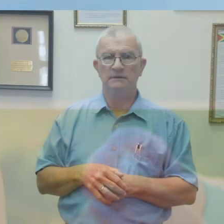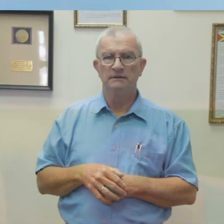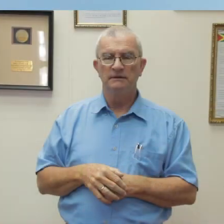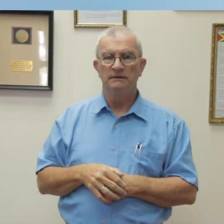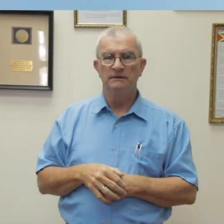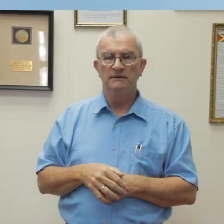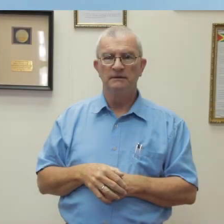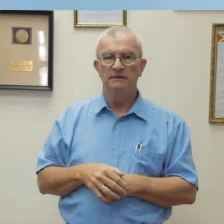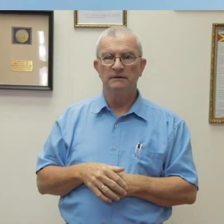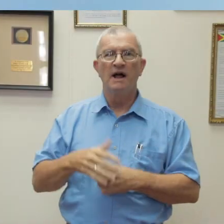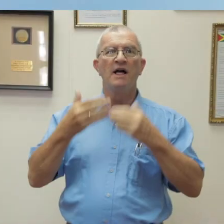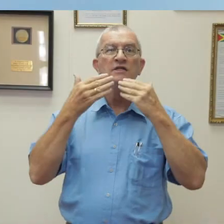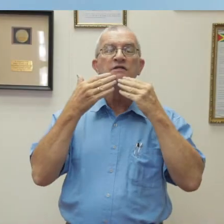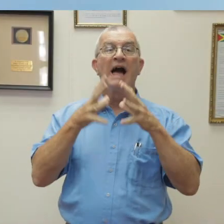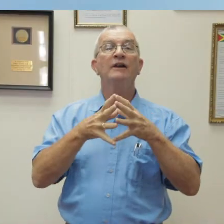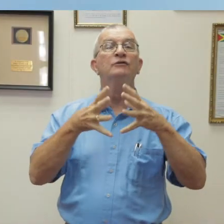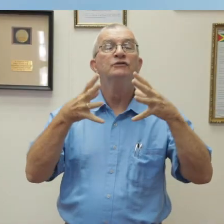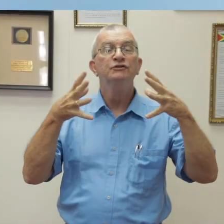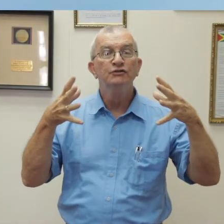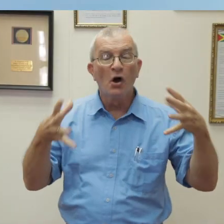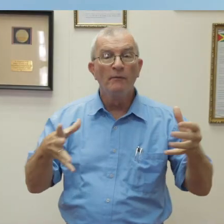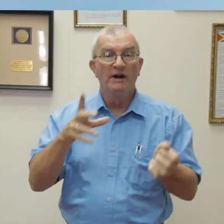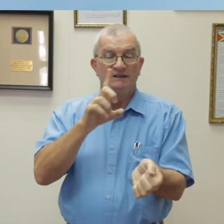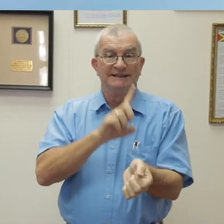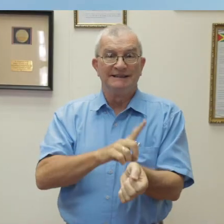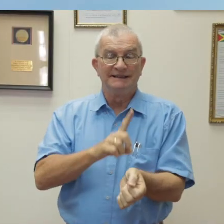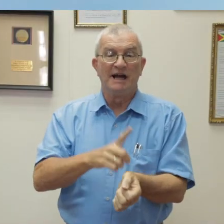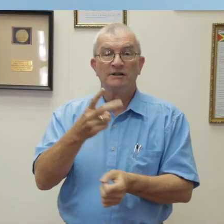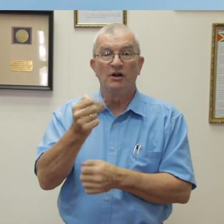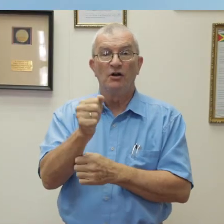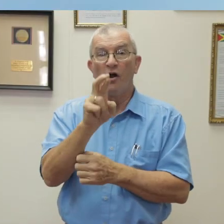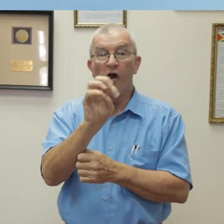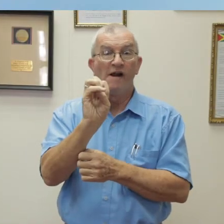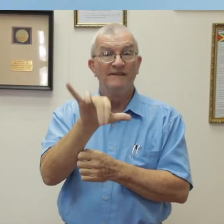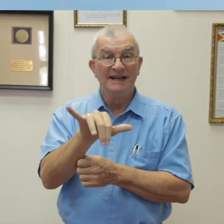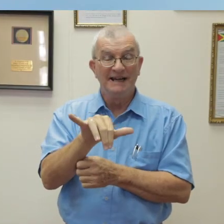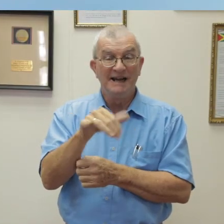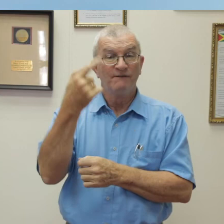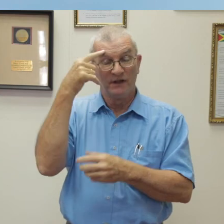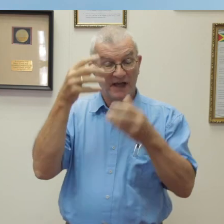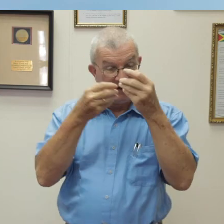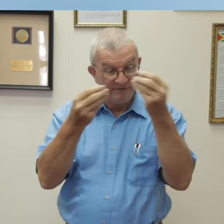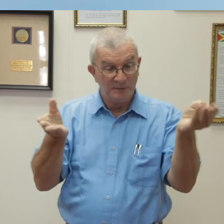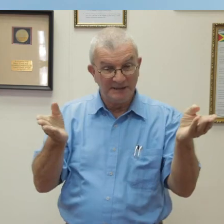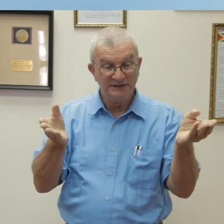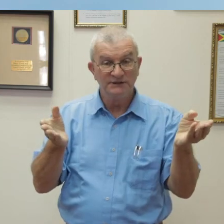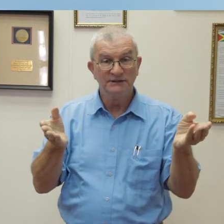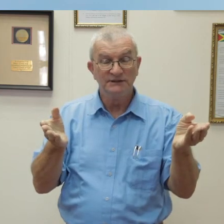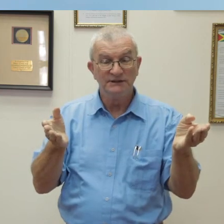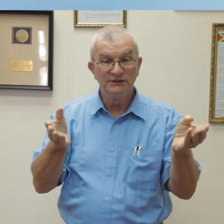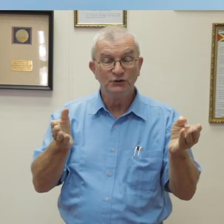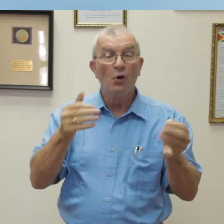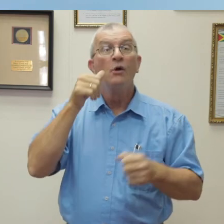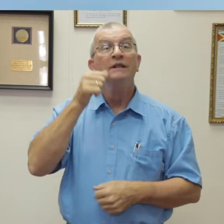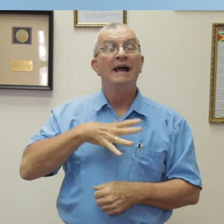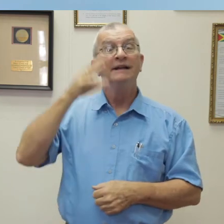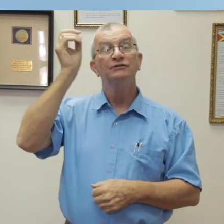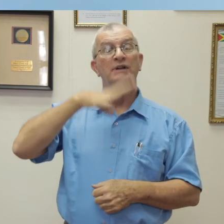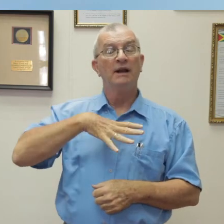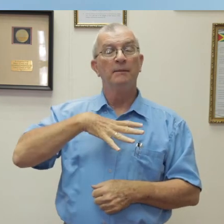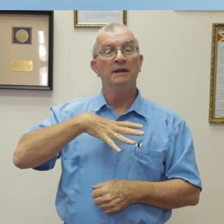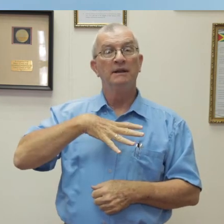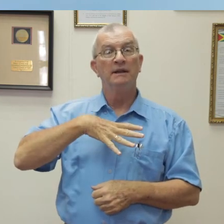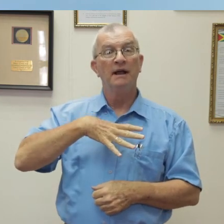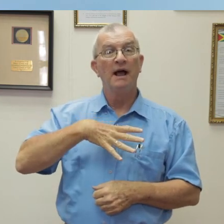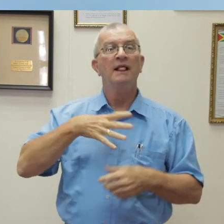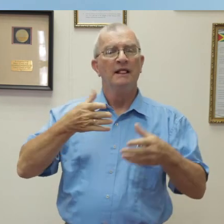Thank you so much, Dr. Harvey, for that information. So, ladies and gentlemen, let us